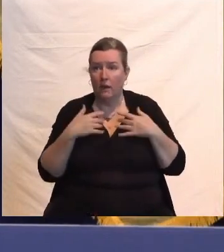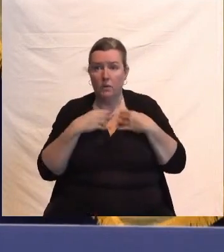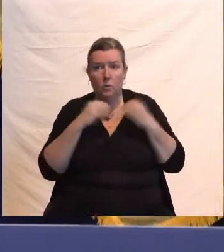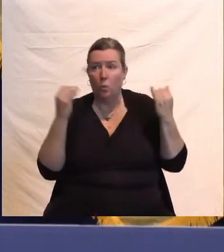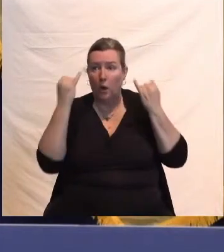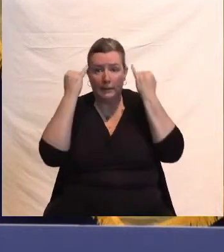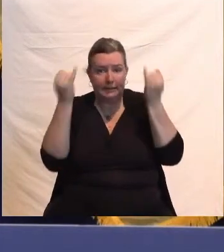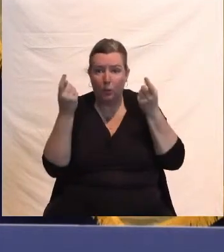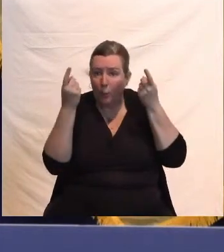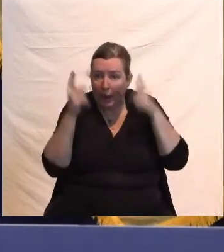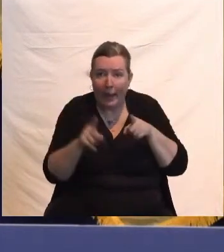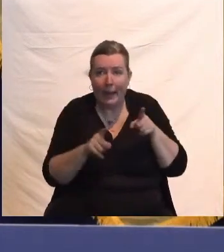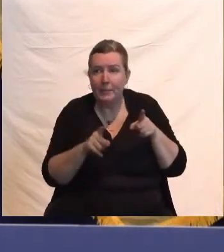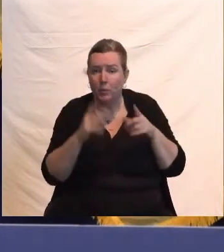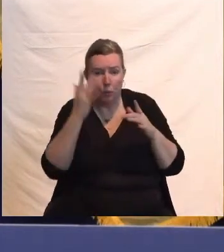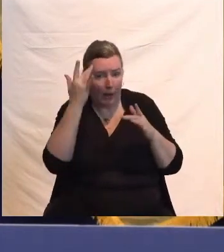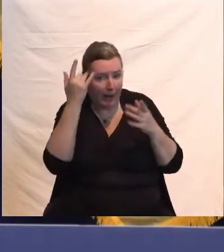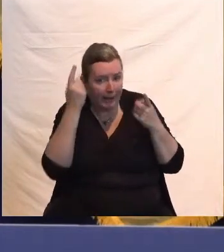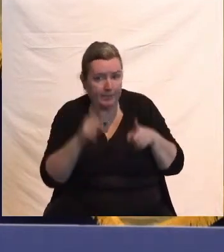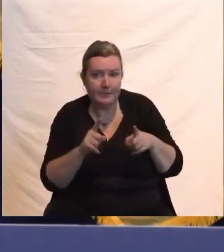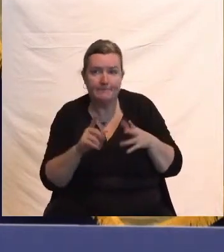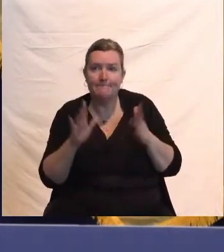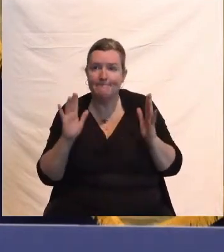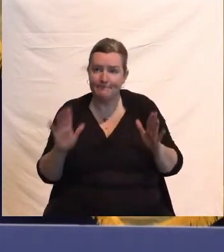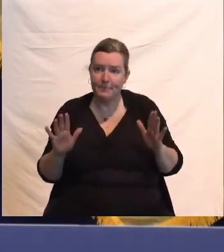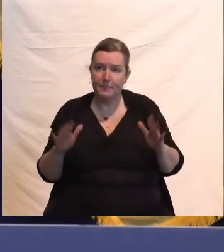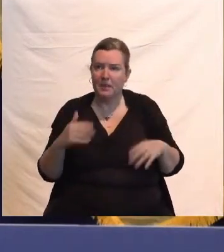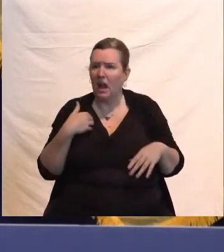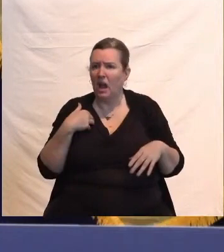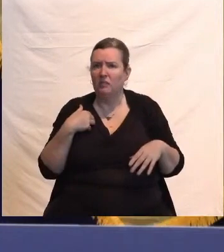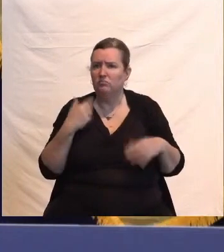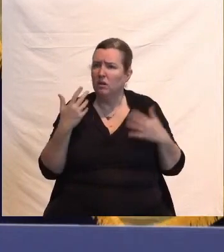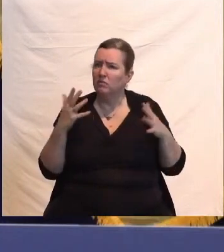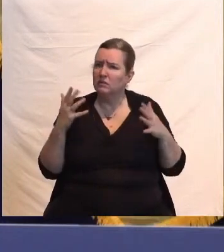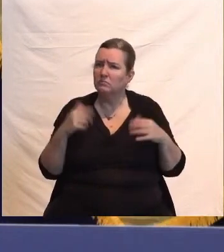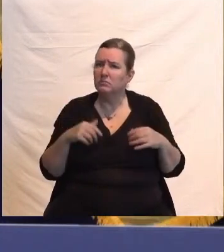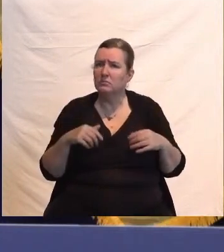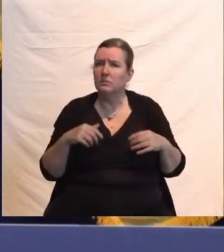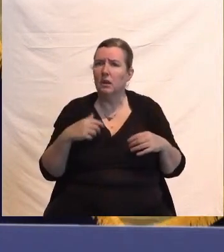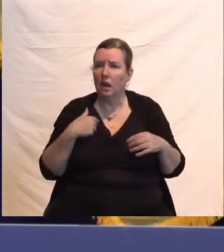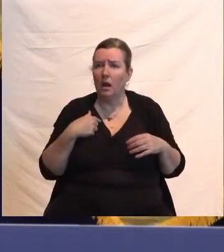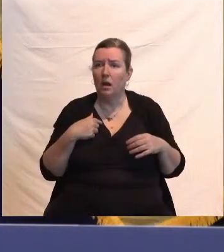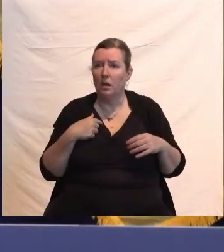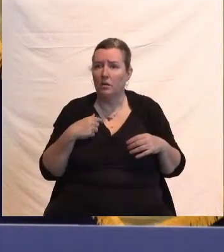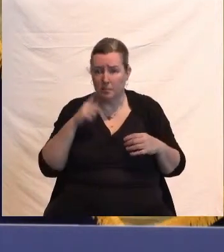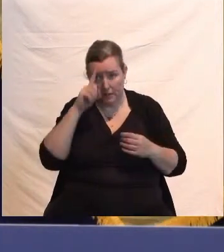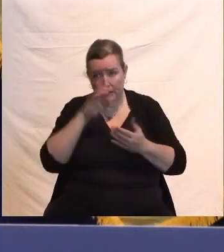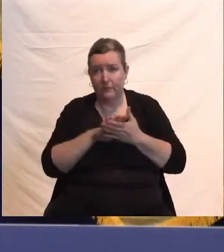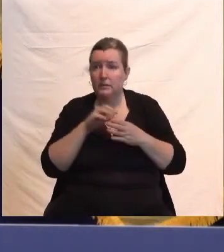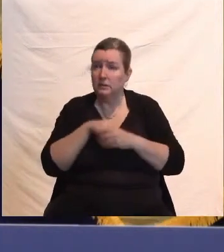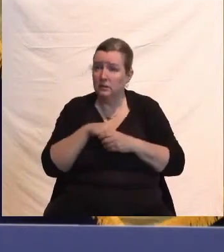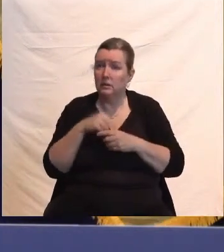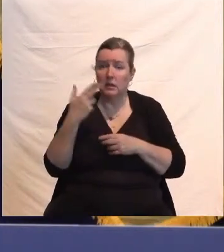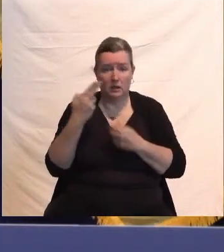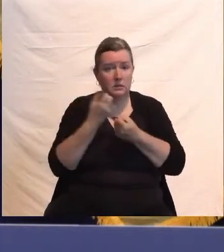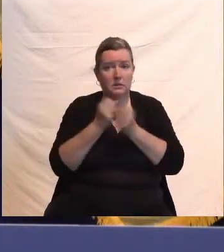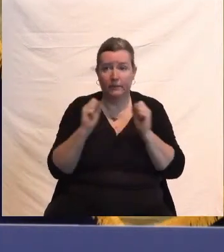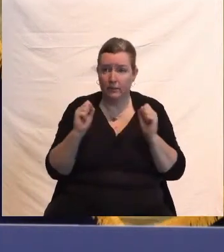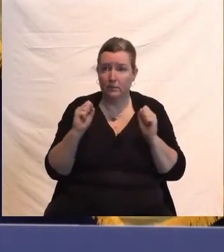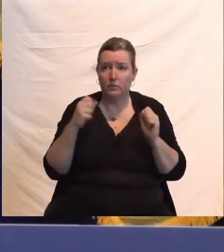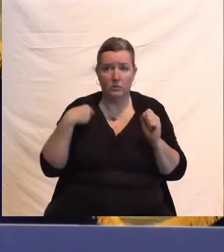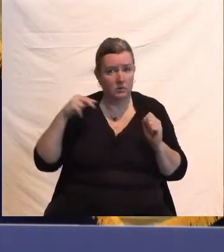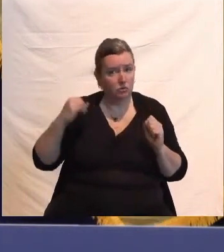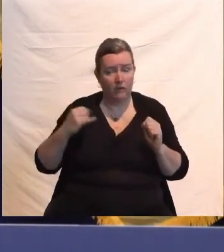exactly what happened or why it happened. I'll just leave it, Alex, where I've been. I'm a big believer in gun safety. We have the strongest gun